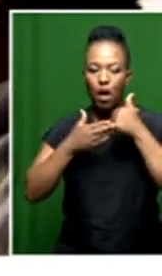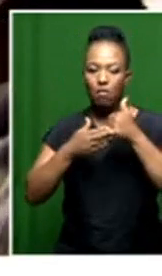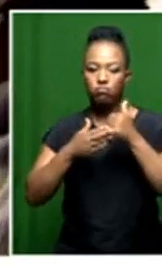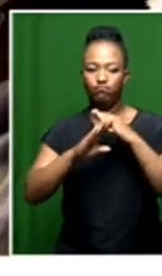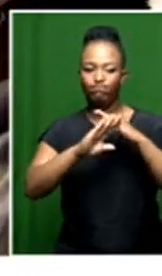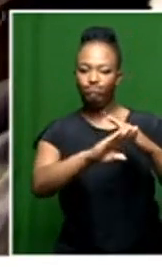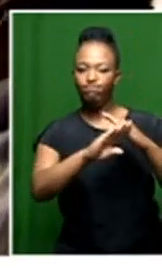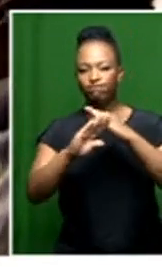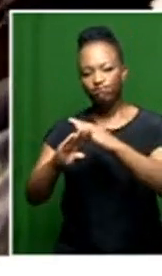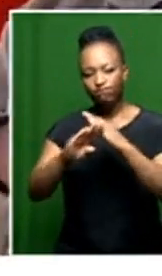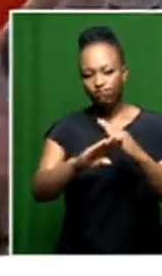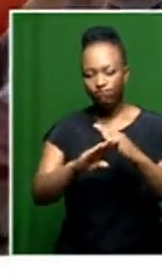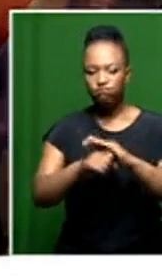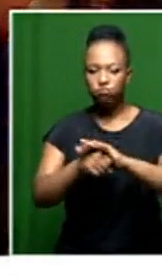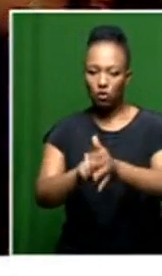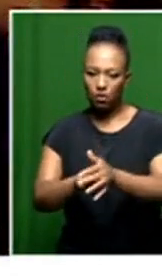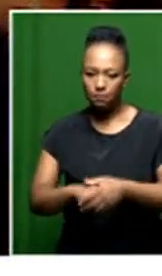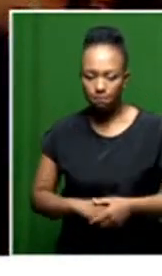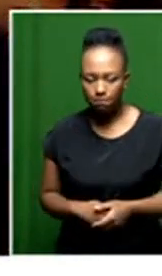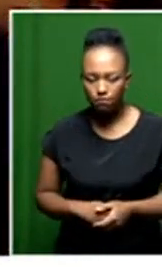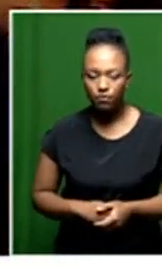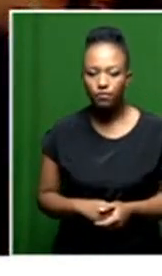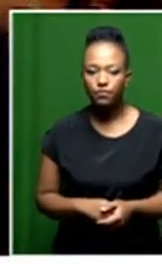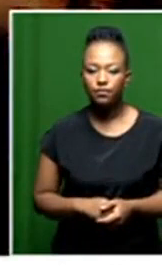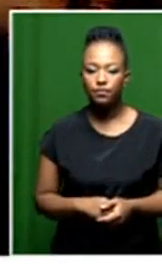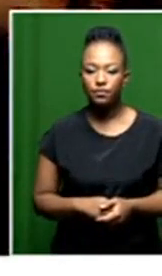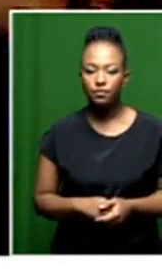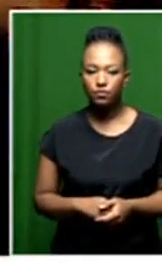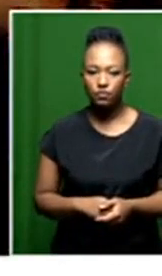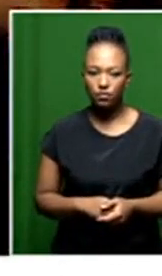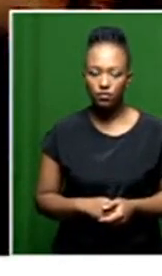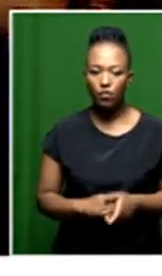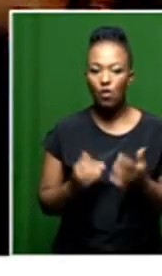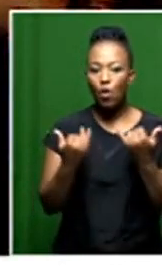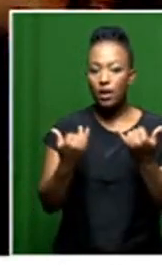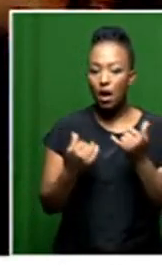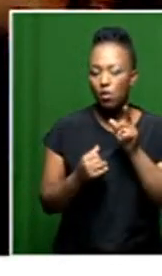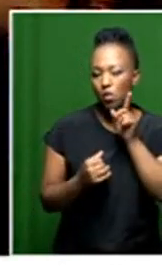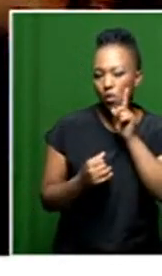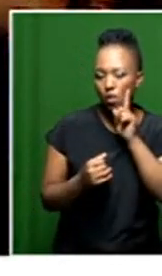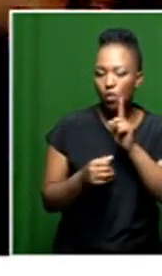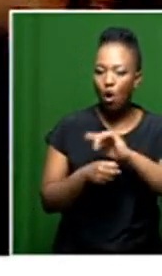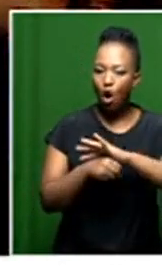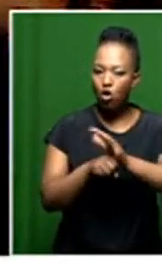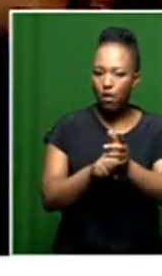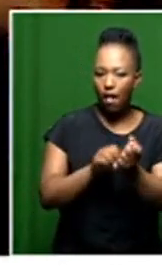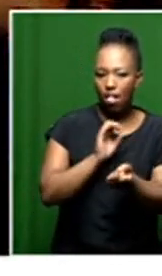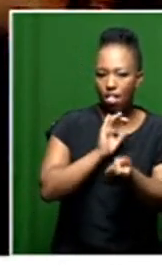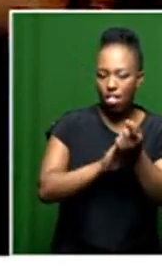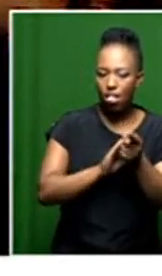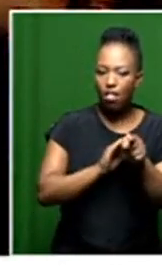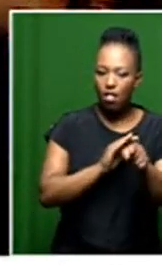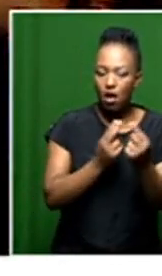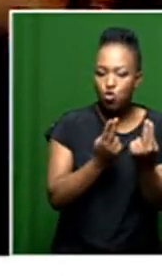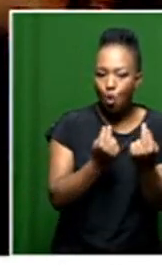virus. So, Prof, if we look at the current variant in circulation, what is the dominant